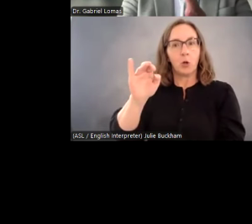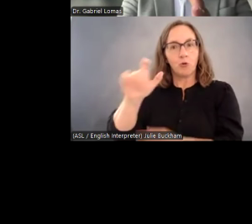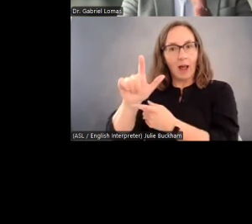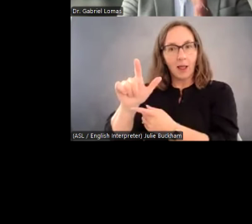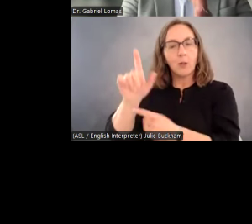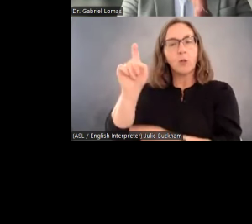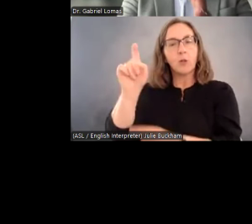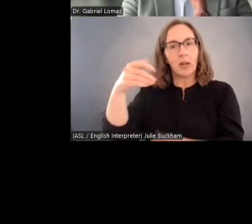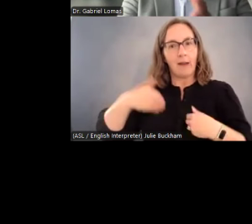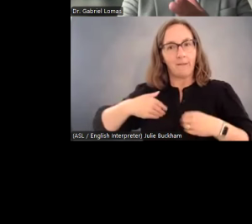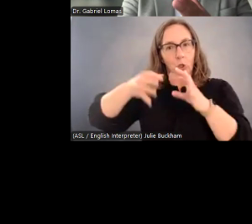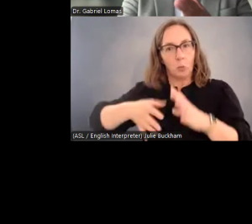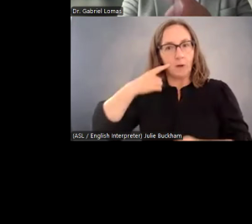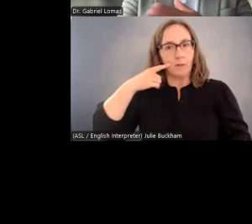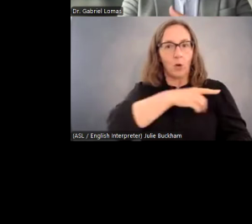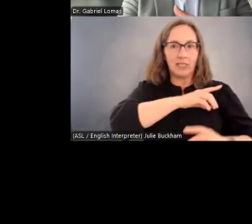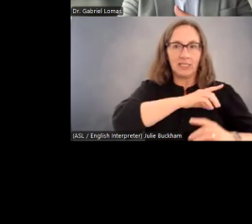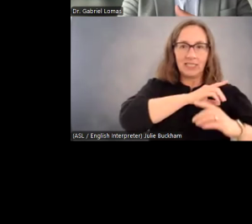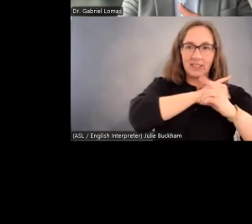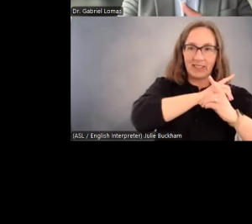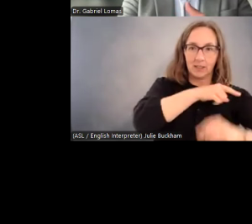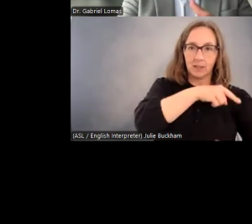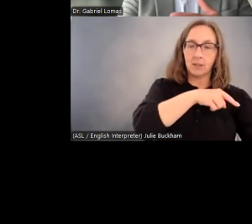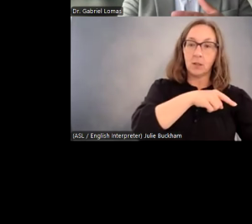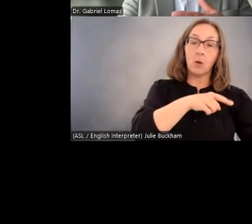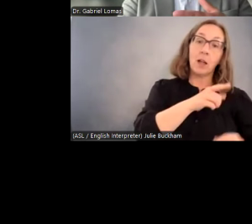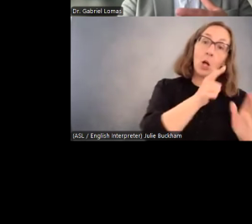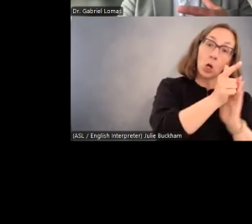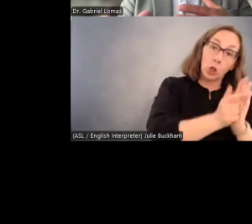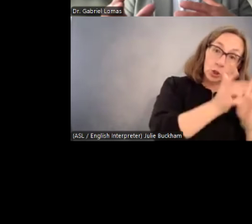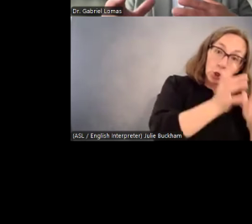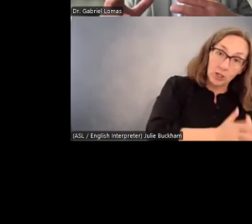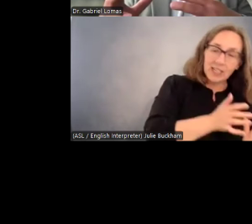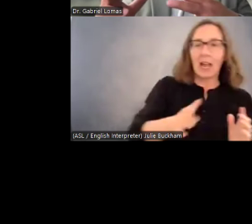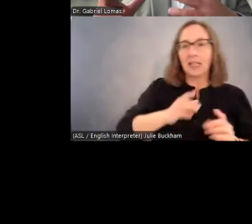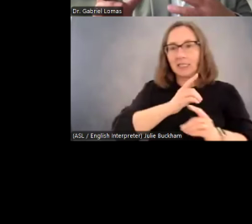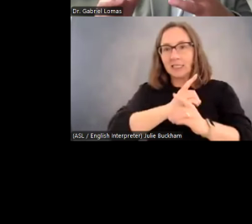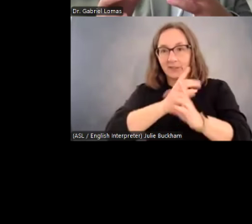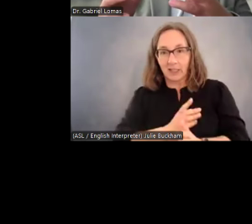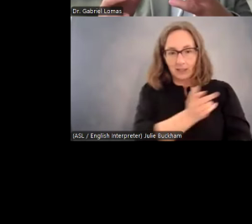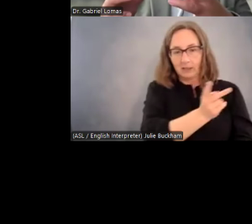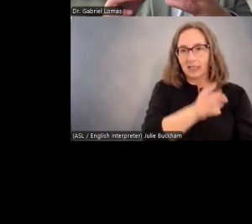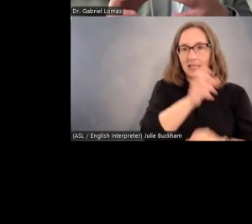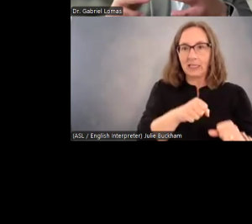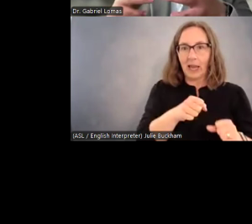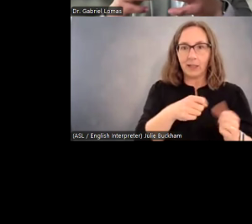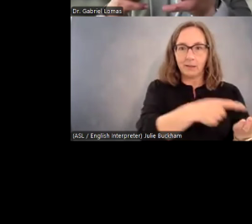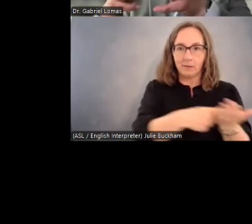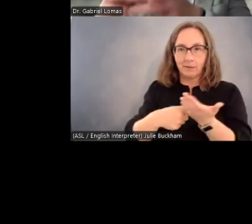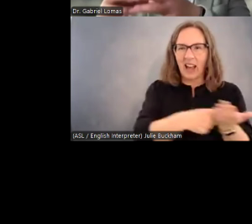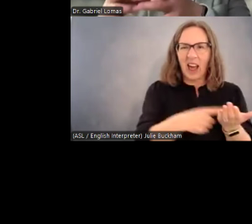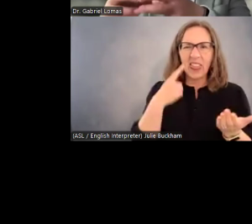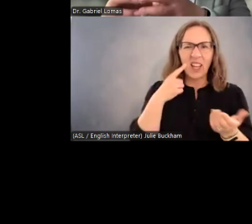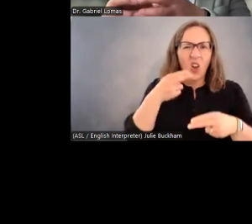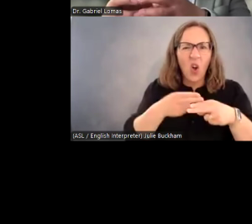defense so that the deaf defendant and the defense lawyer can interact with one another privately. I think that's typically called a table interpreter. So